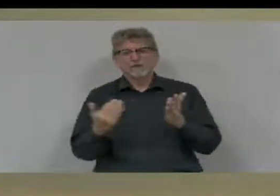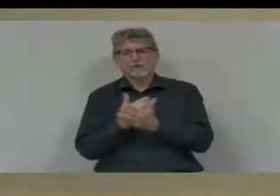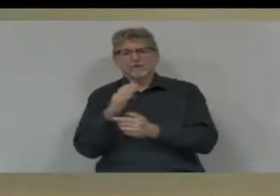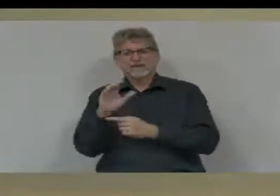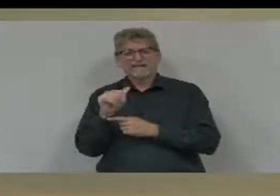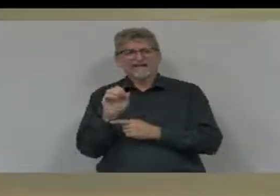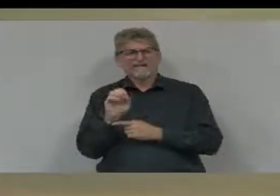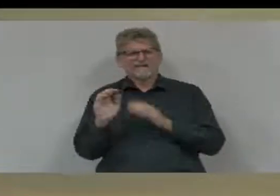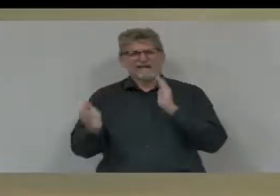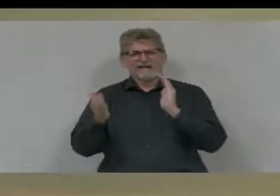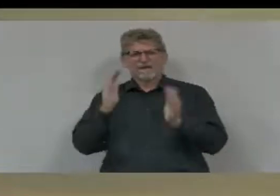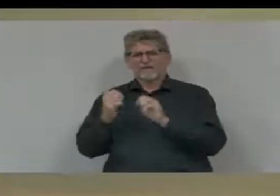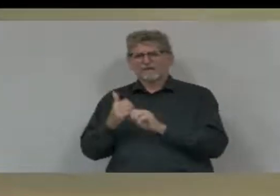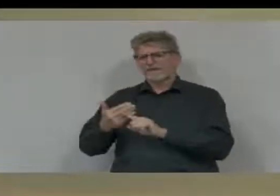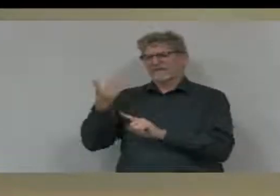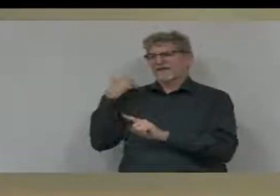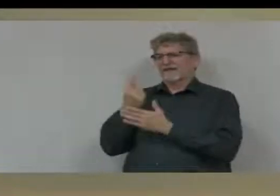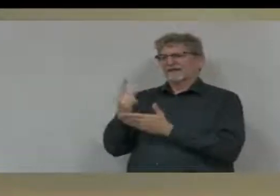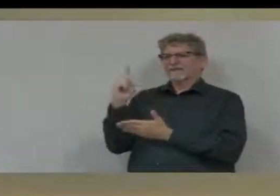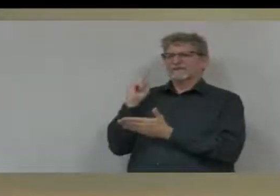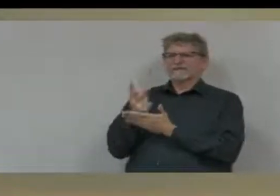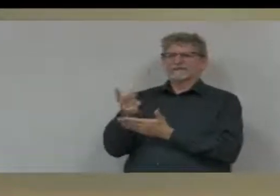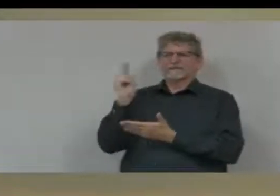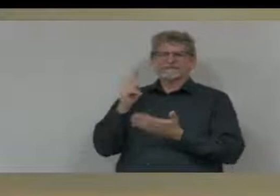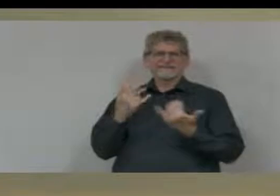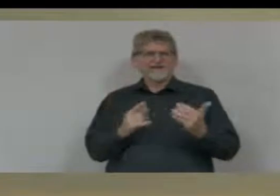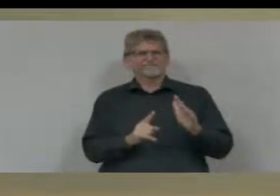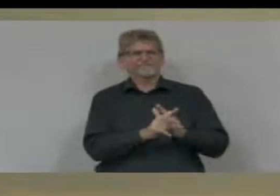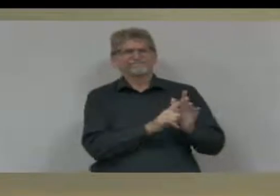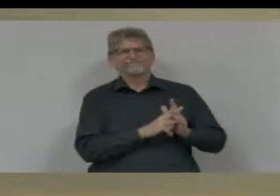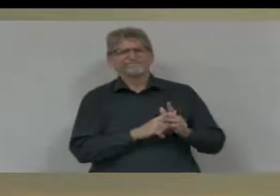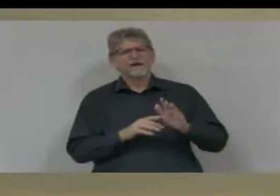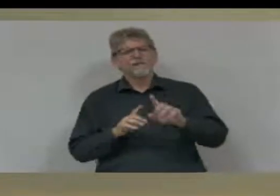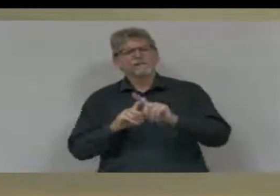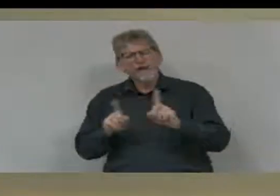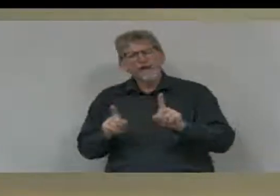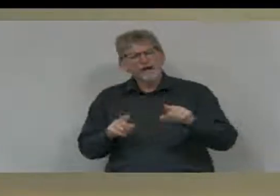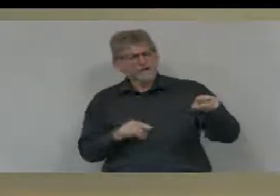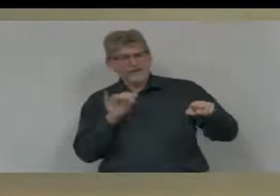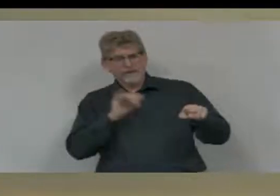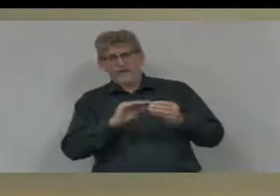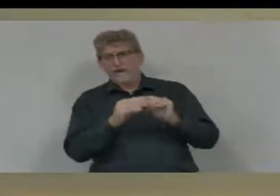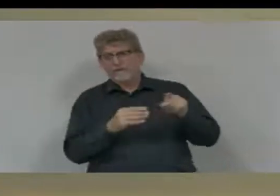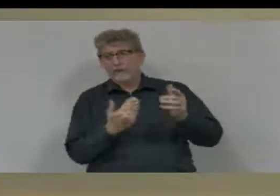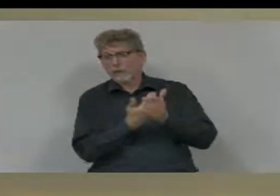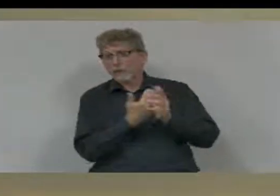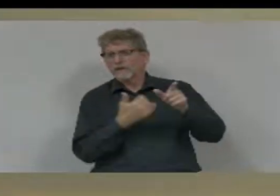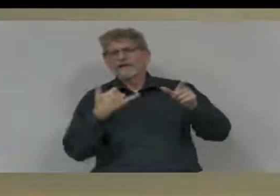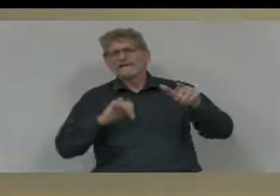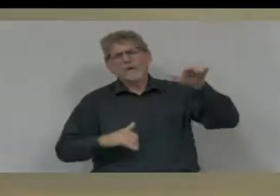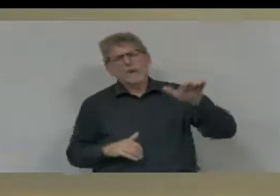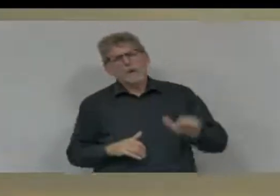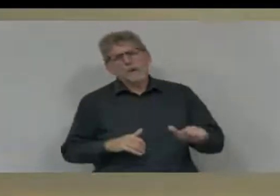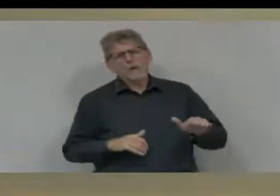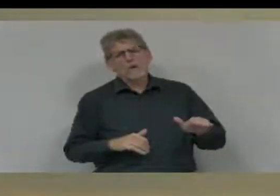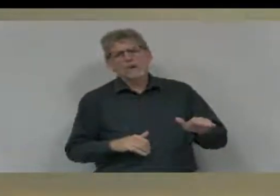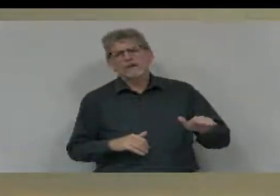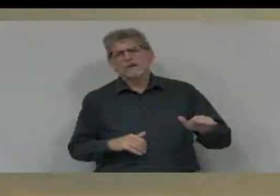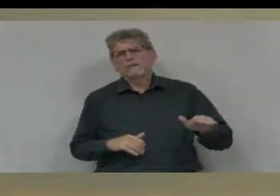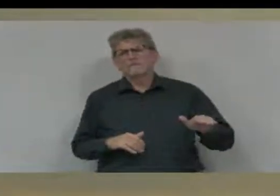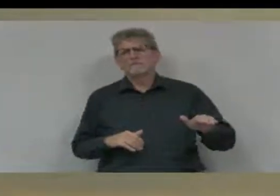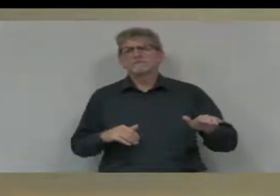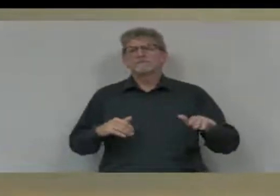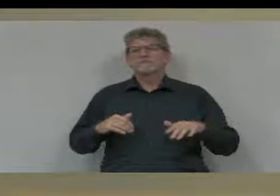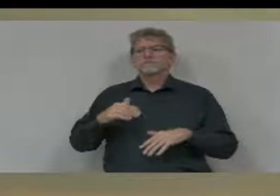weeks, but still lower than what we saw towards the end of 2020 and